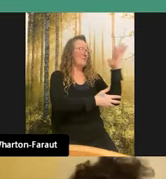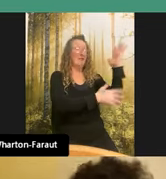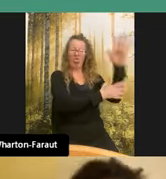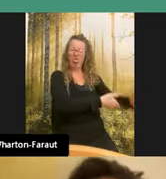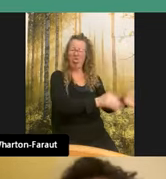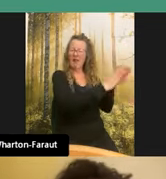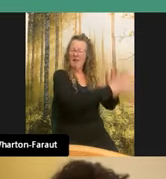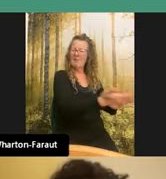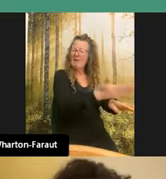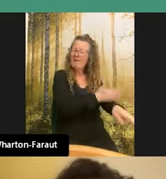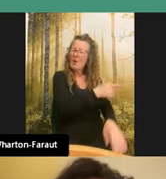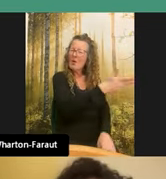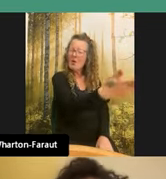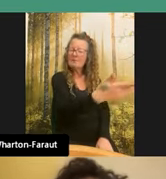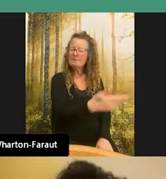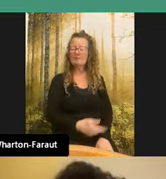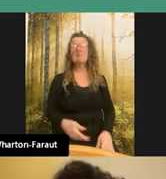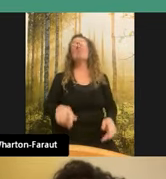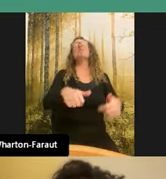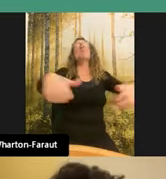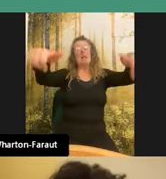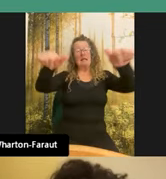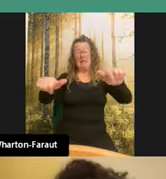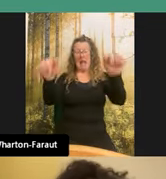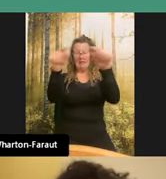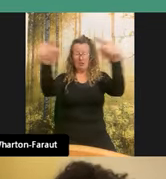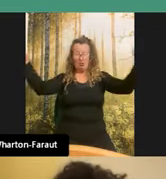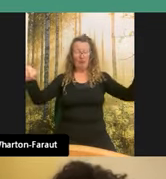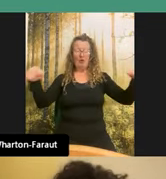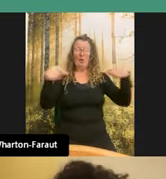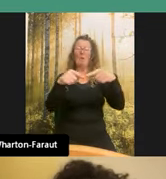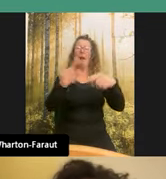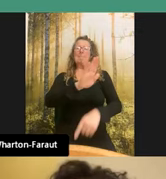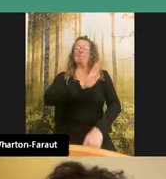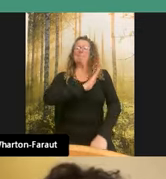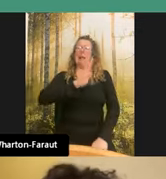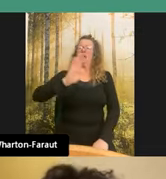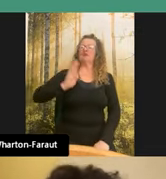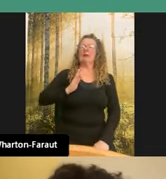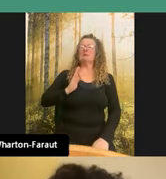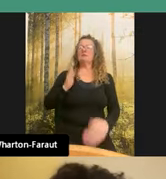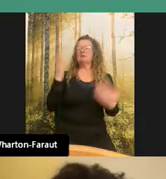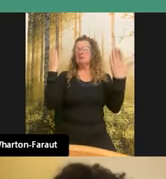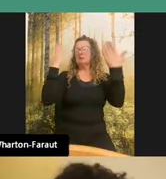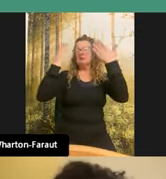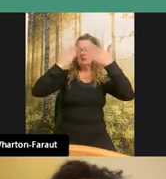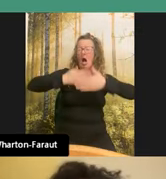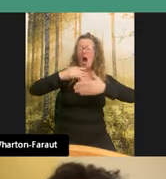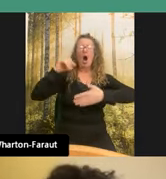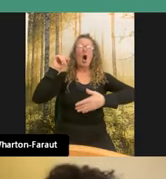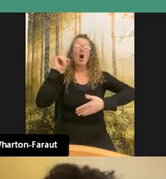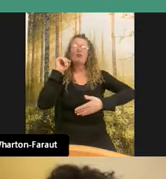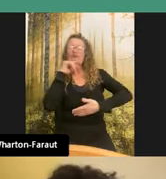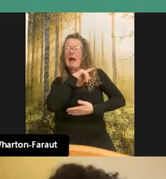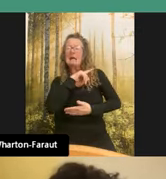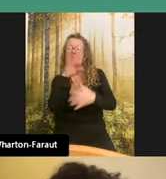room. The military room is dark, red and quiet, but rapid action gunfire can be seen in